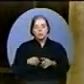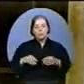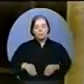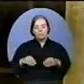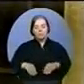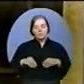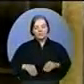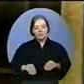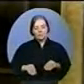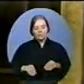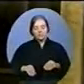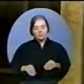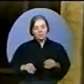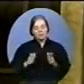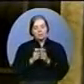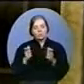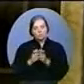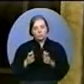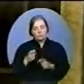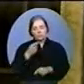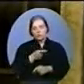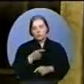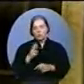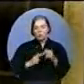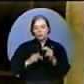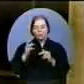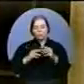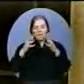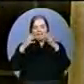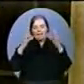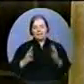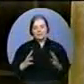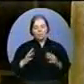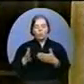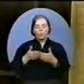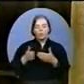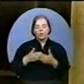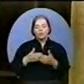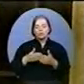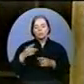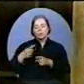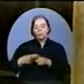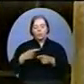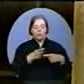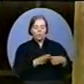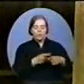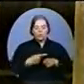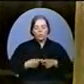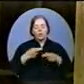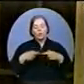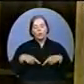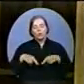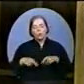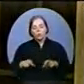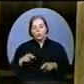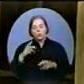to build gazebos at rural intersections in his riding under the pretense of G8 infrastructure. Will the minister explain why the billion